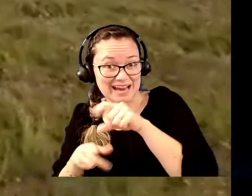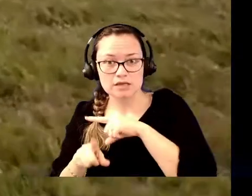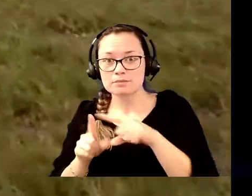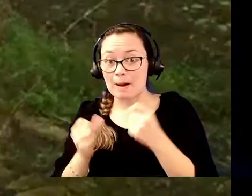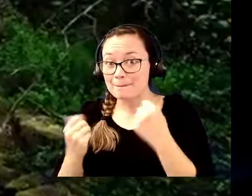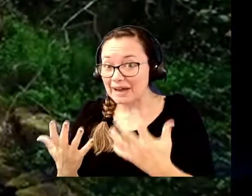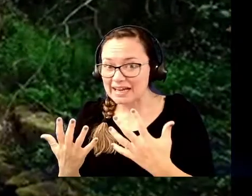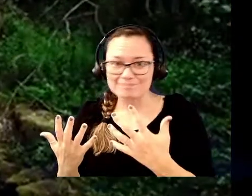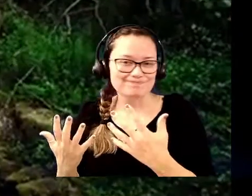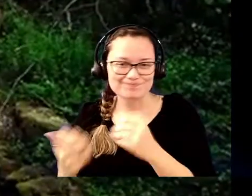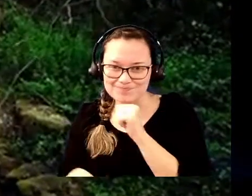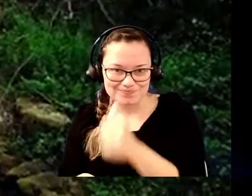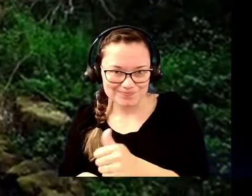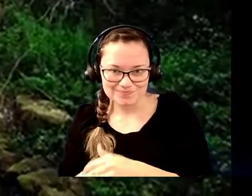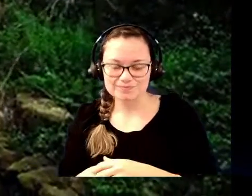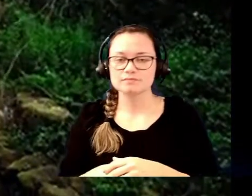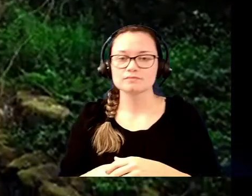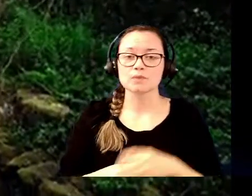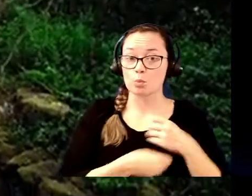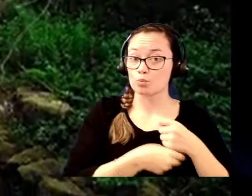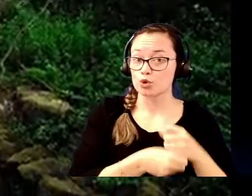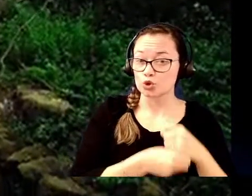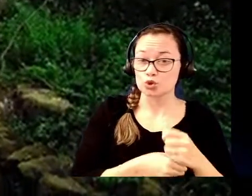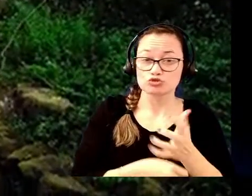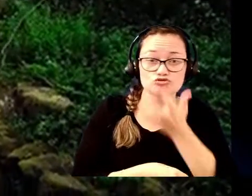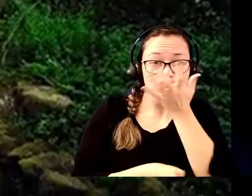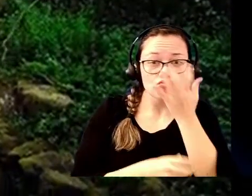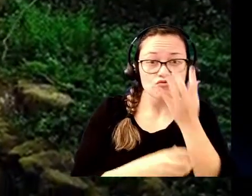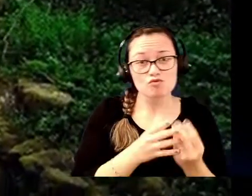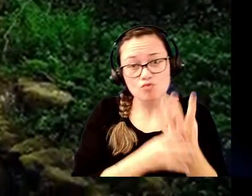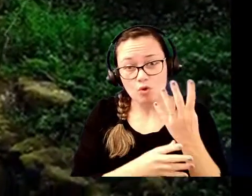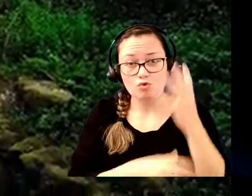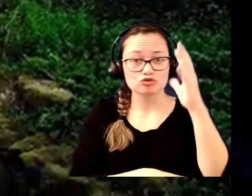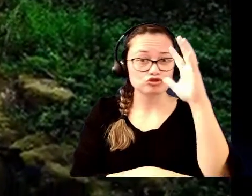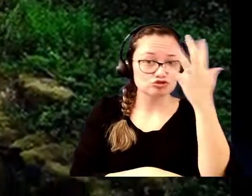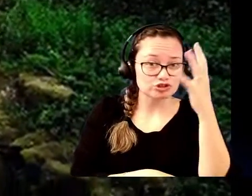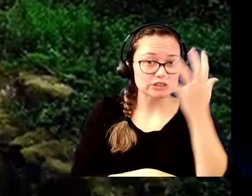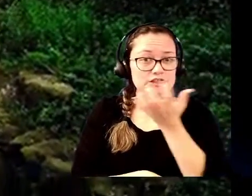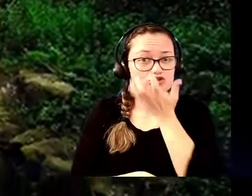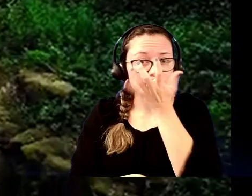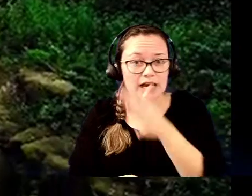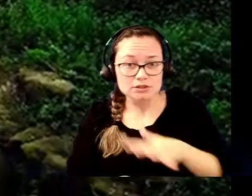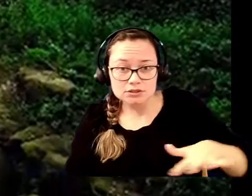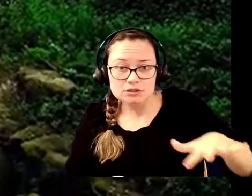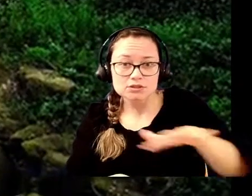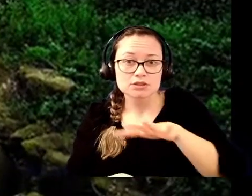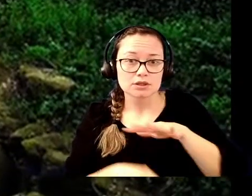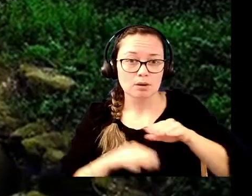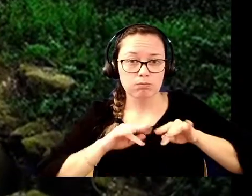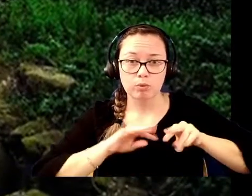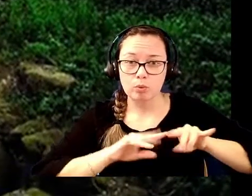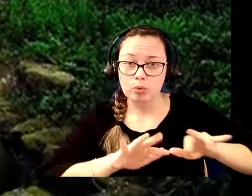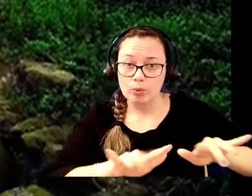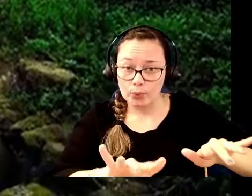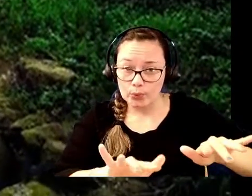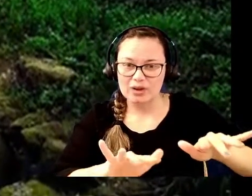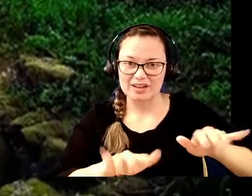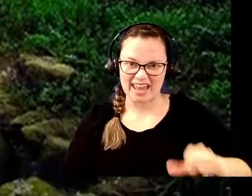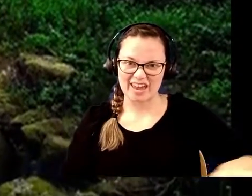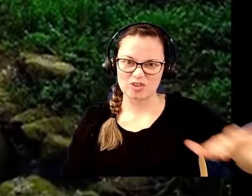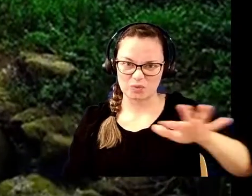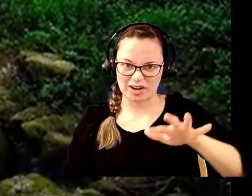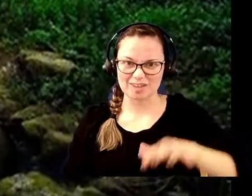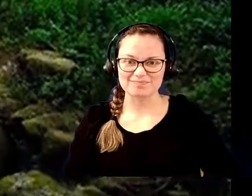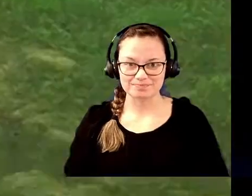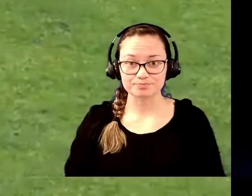were measuring. Producers, on the other hand, we've got them growing in trees and shrubs and on the ground as grasses. Producers are everywhere. So moving up, our